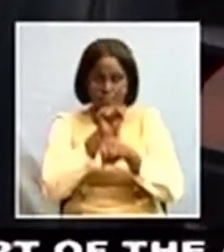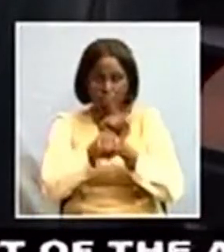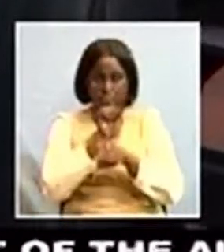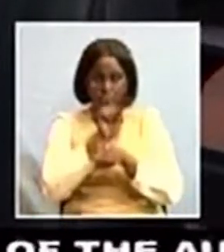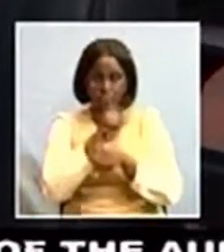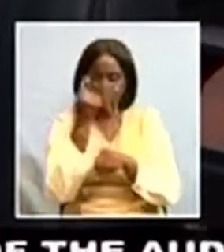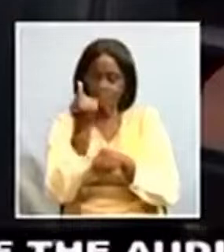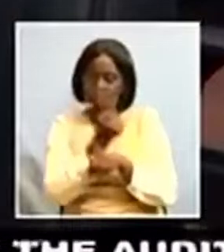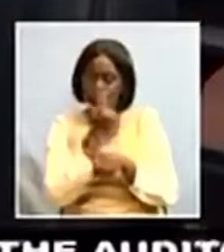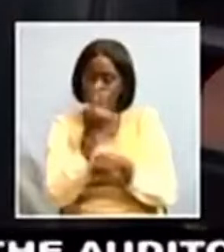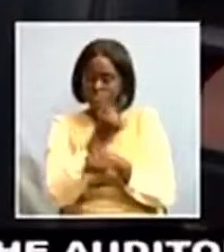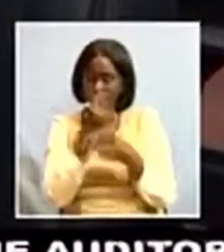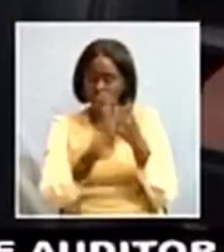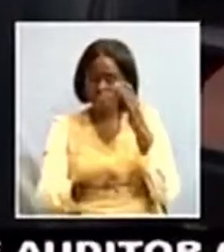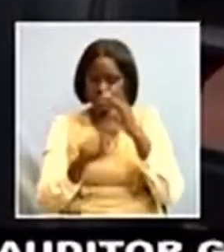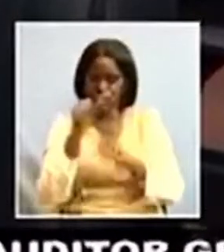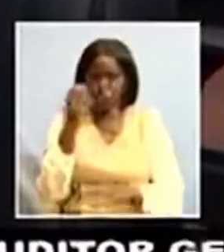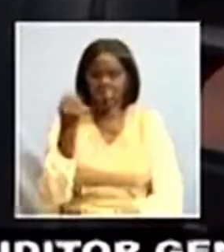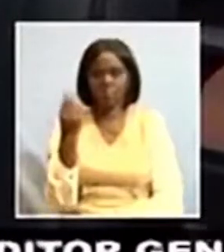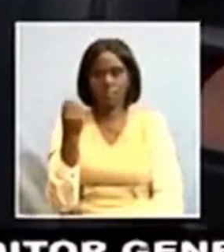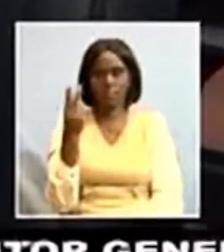only find 12